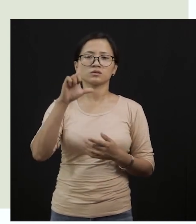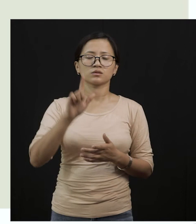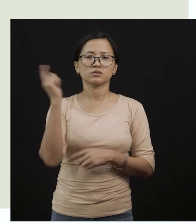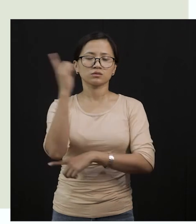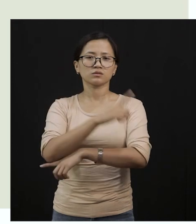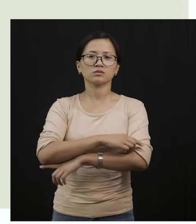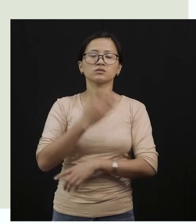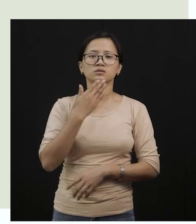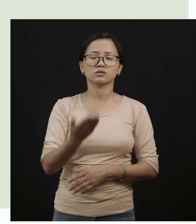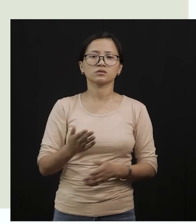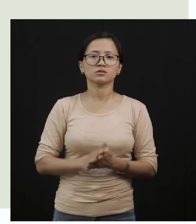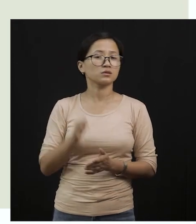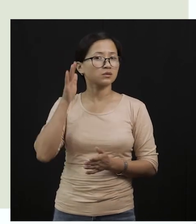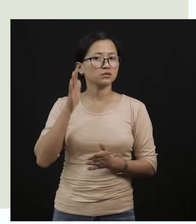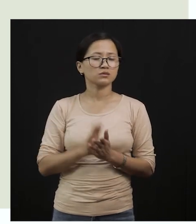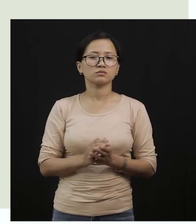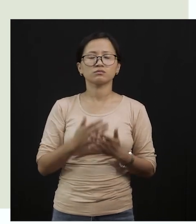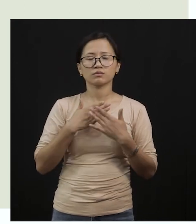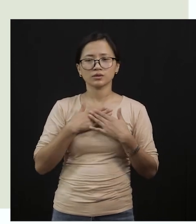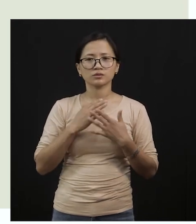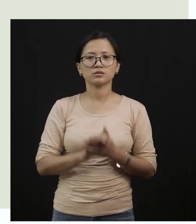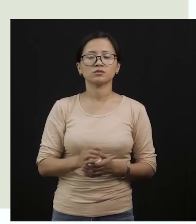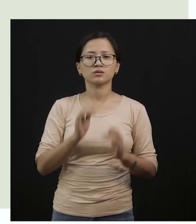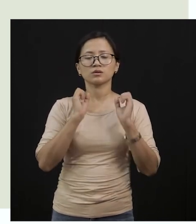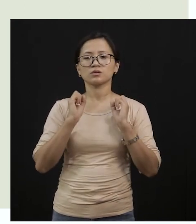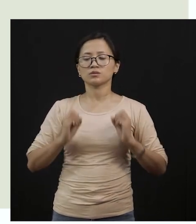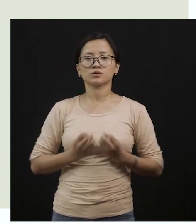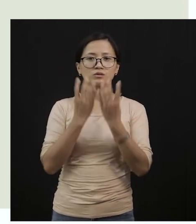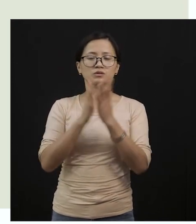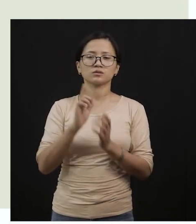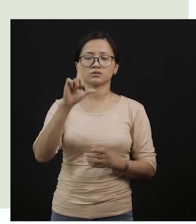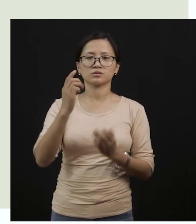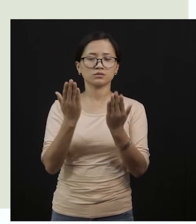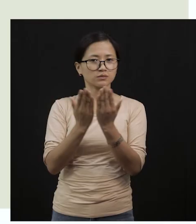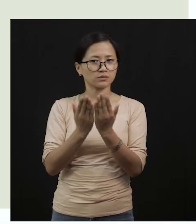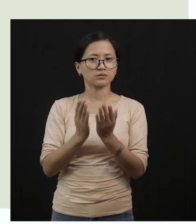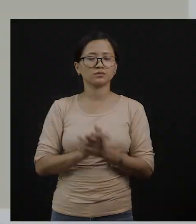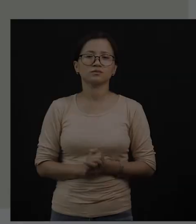for today. Thank you so much for listening to me patiently. I hope you enjoyed this lesson.